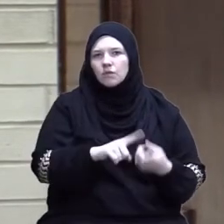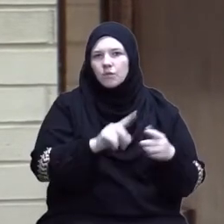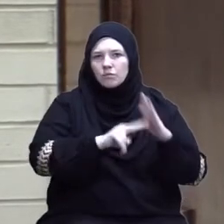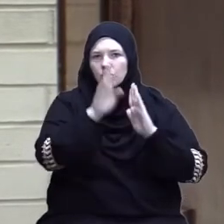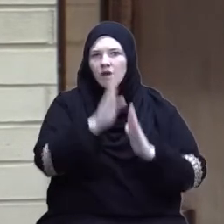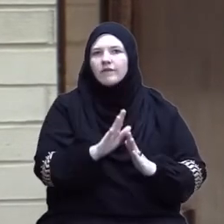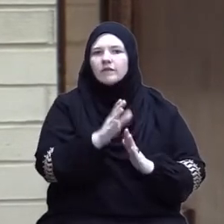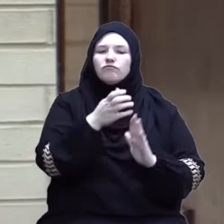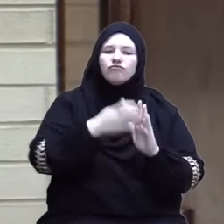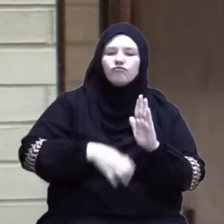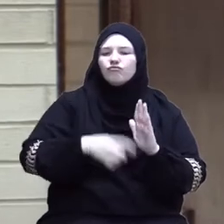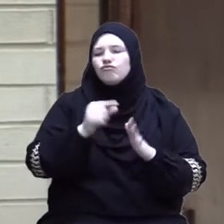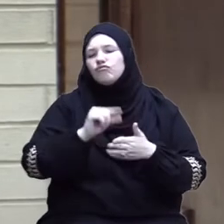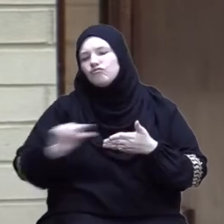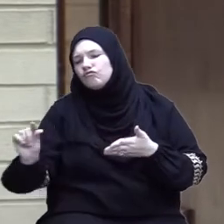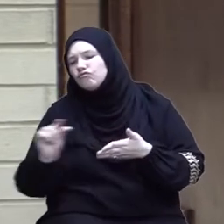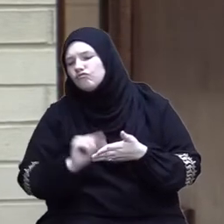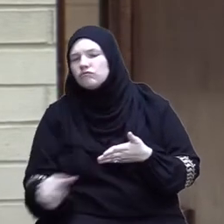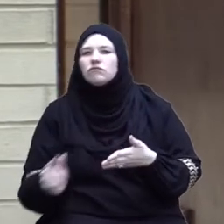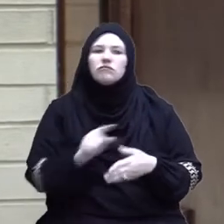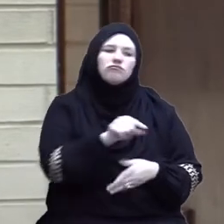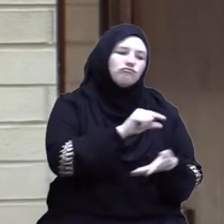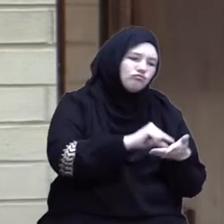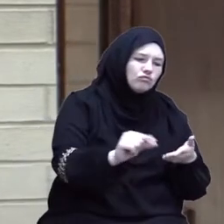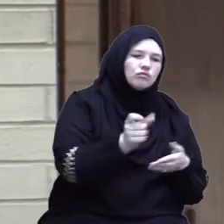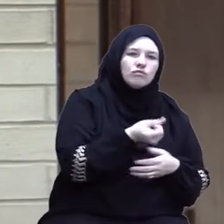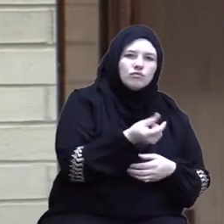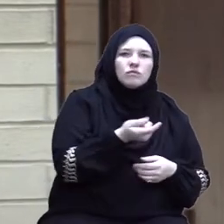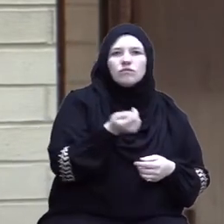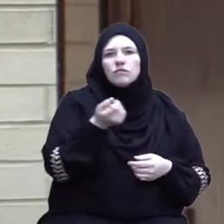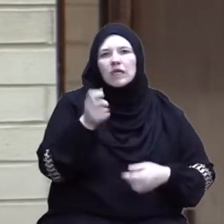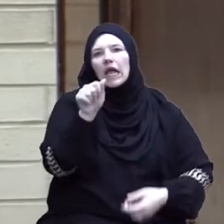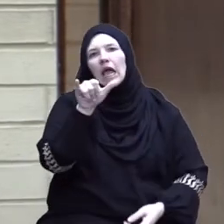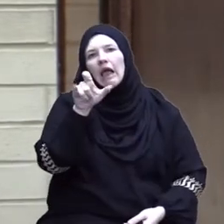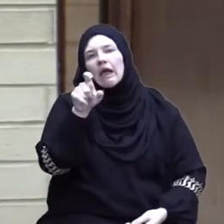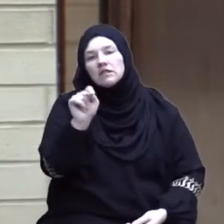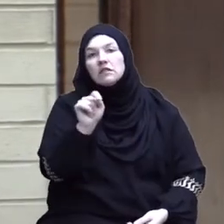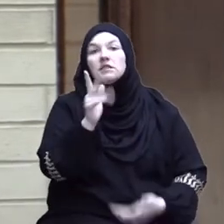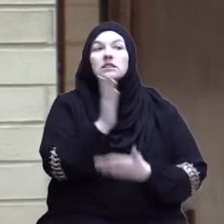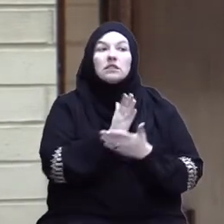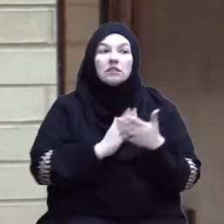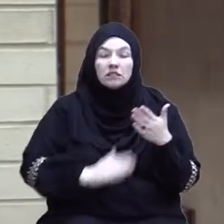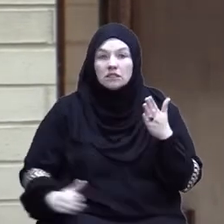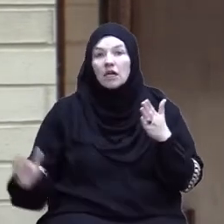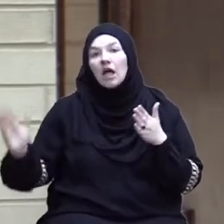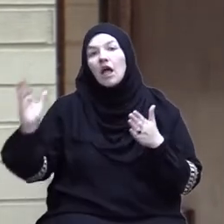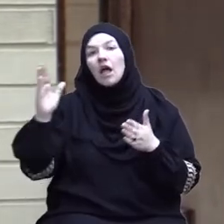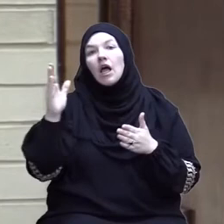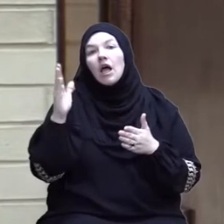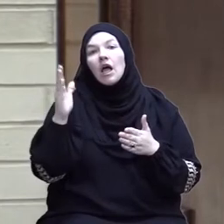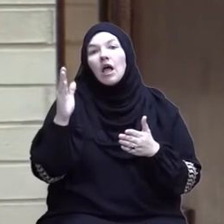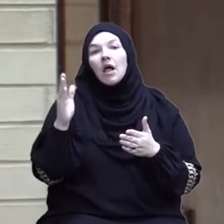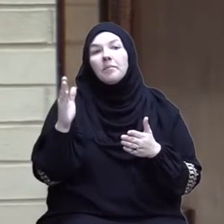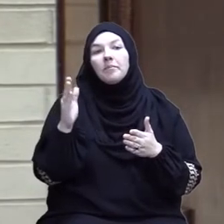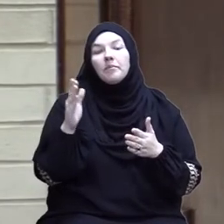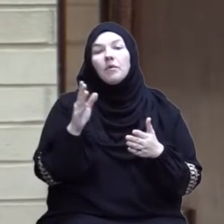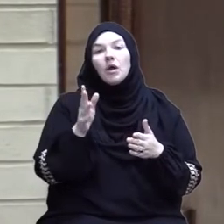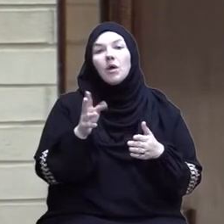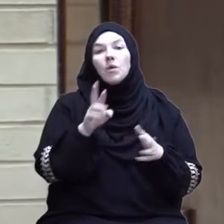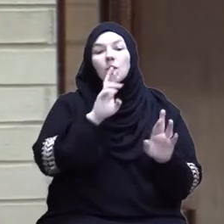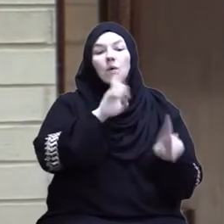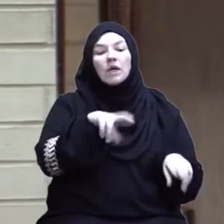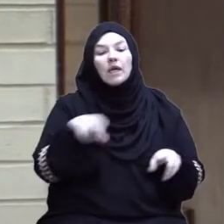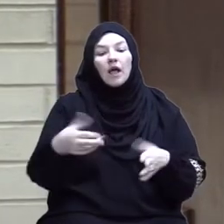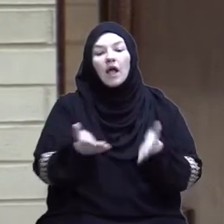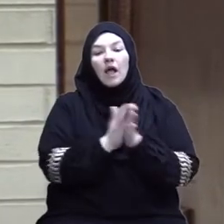small segments, few ayat here, few ayat there. Some of the Quran came down as a response to request from